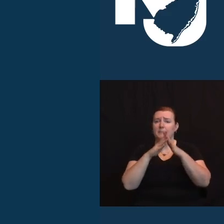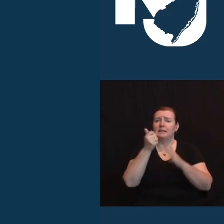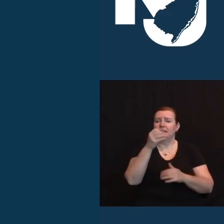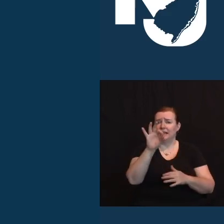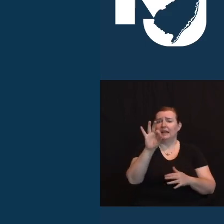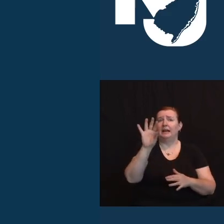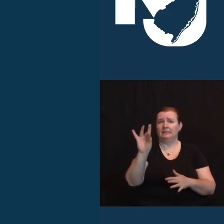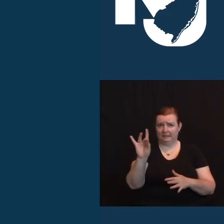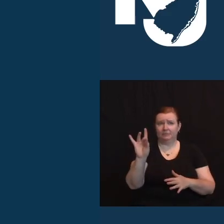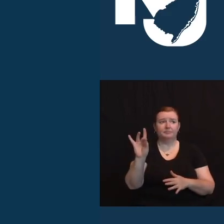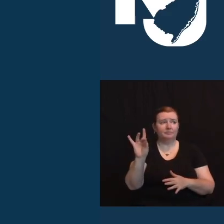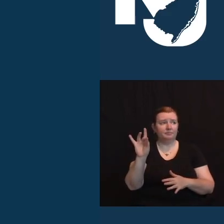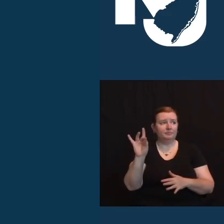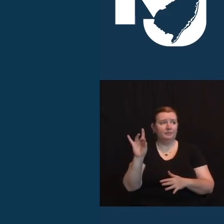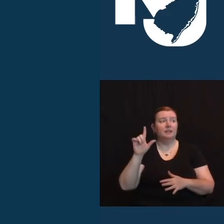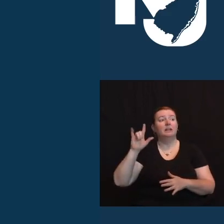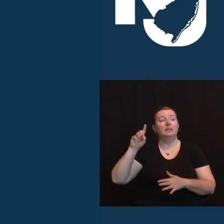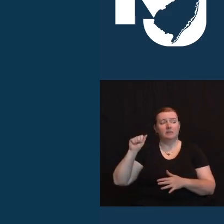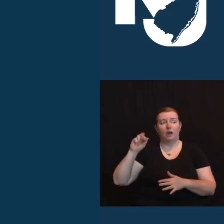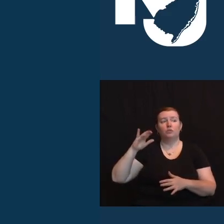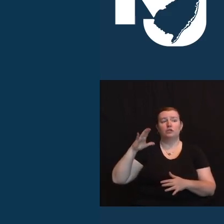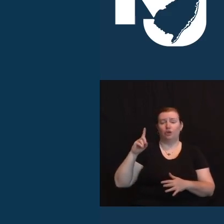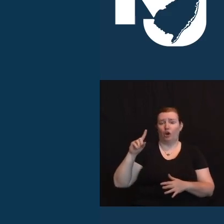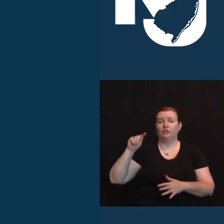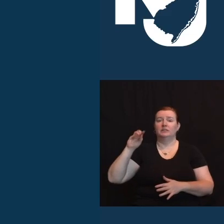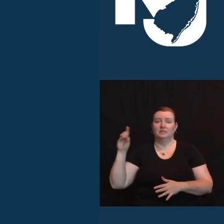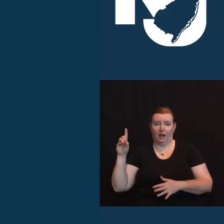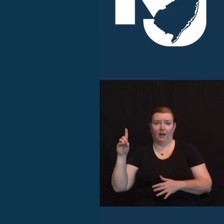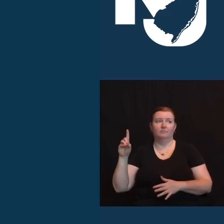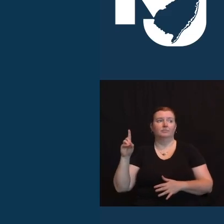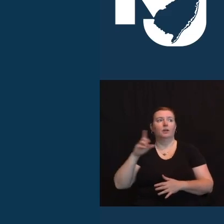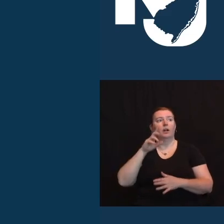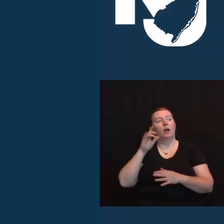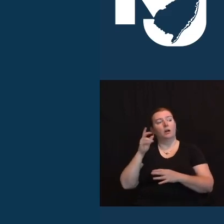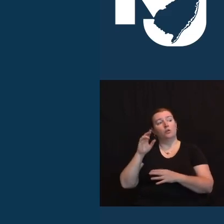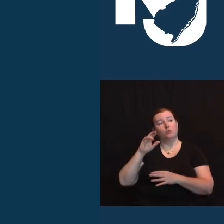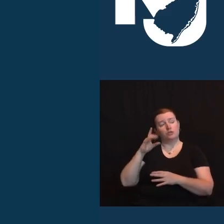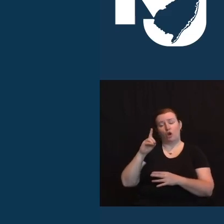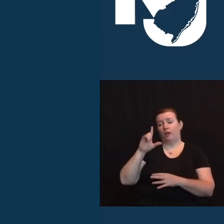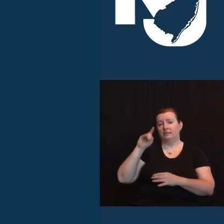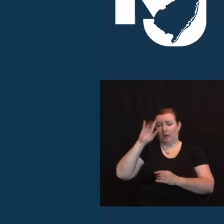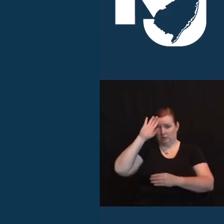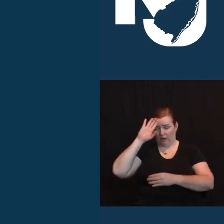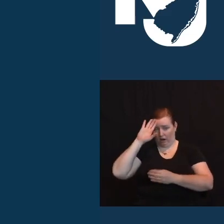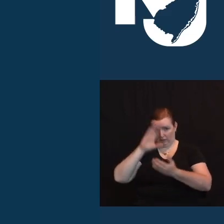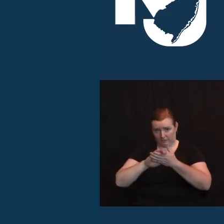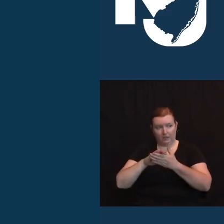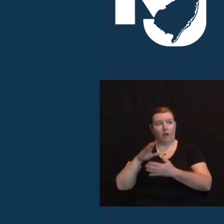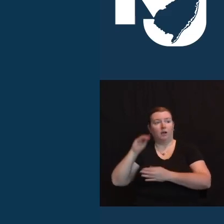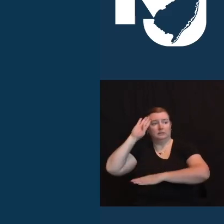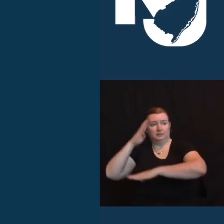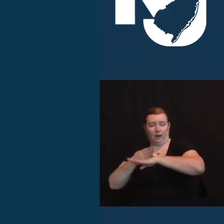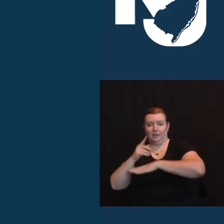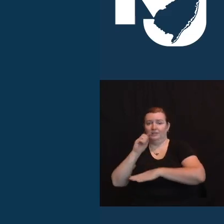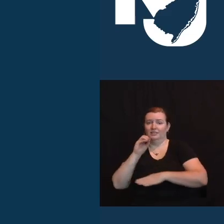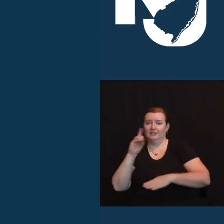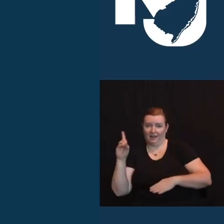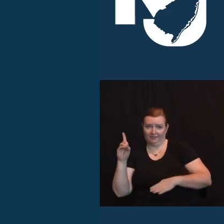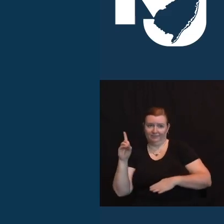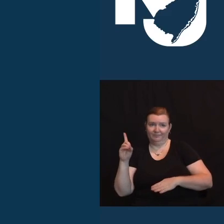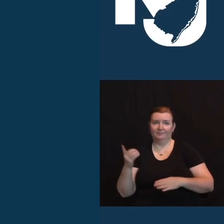left, who runs the business along with her husband Richard in the middle and son Todd. With expenses piling up and many commercial